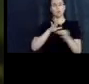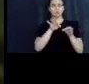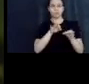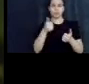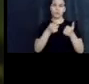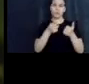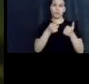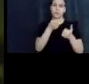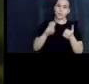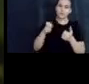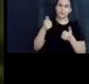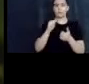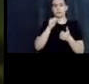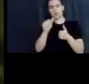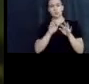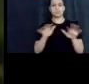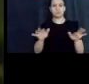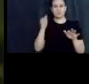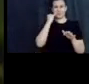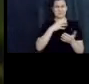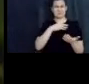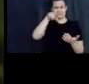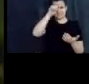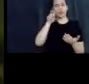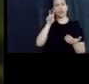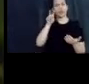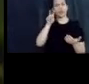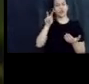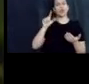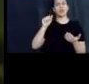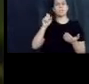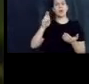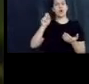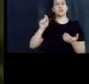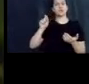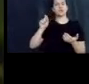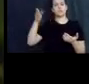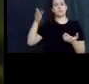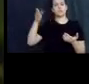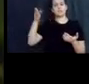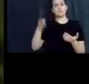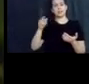And if you have any questions, you can always go to lamar.edu/transfer for a lot more information.